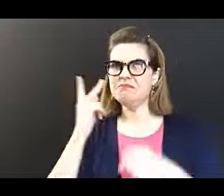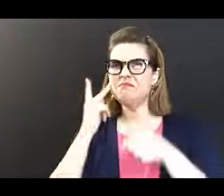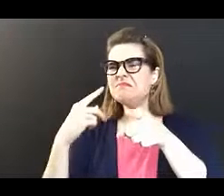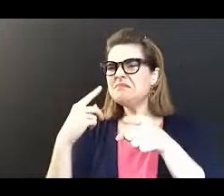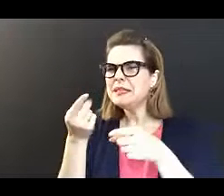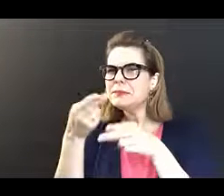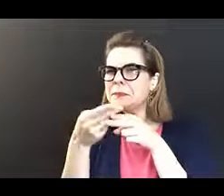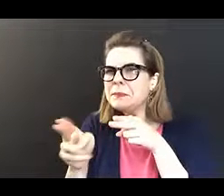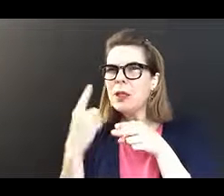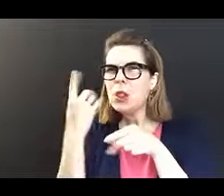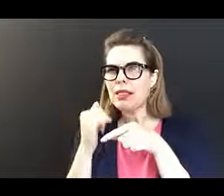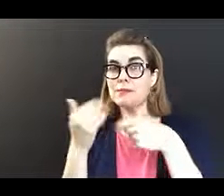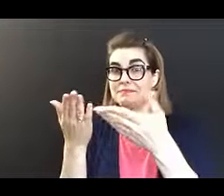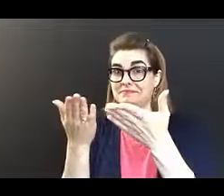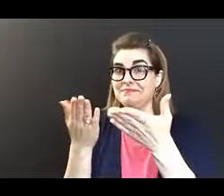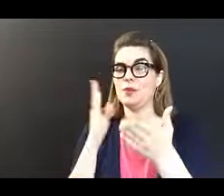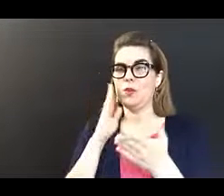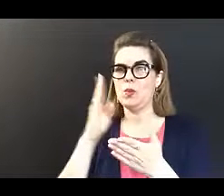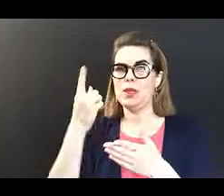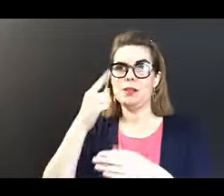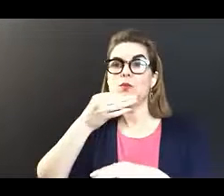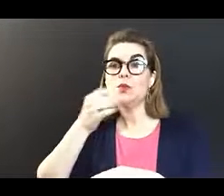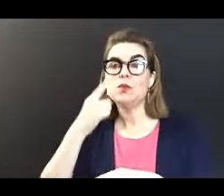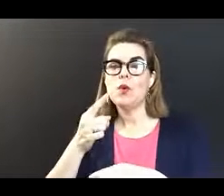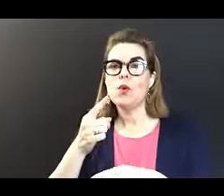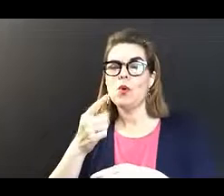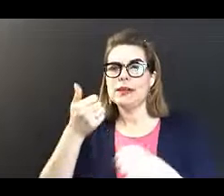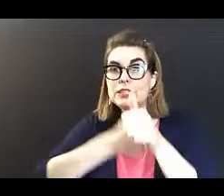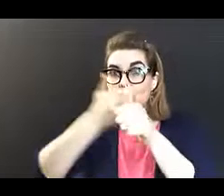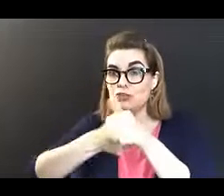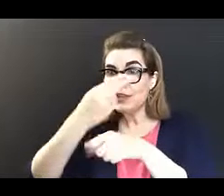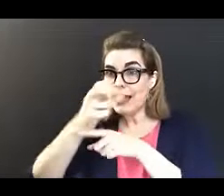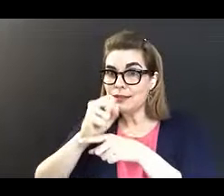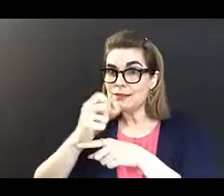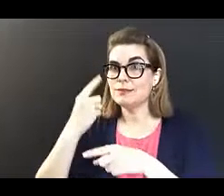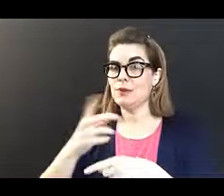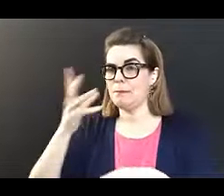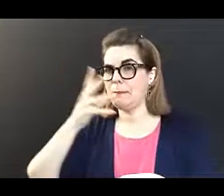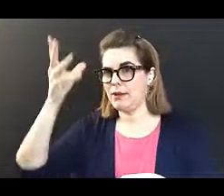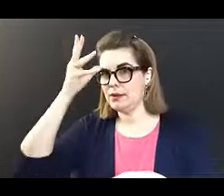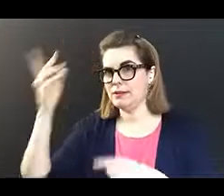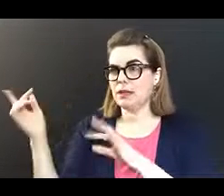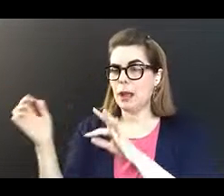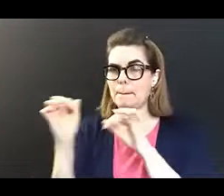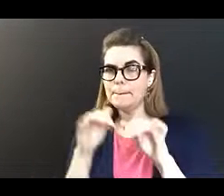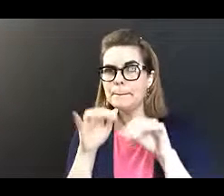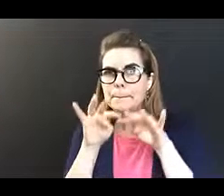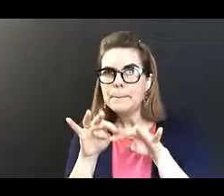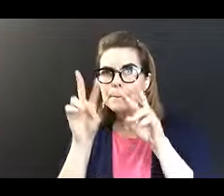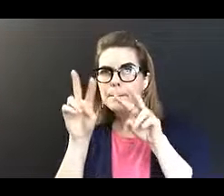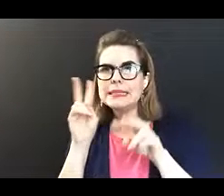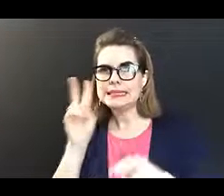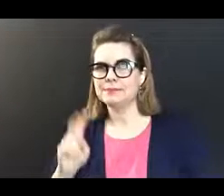preview, but we'll be sharing this presentation later this week after we do one more run through on